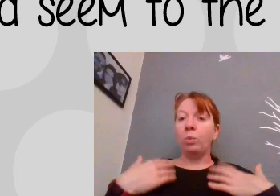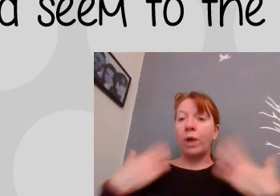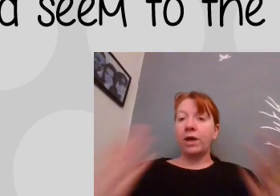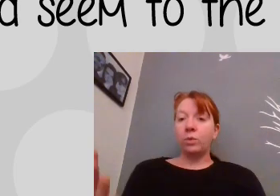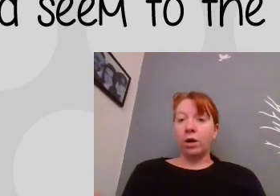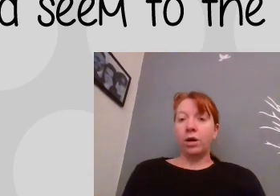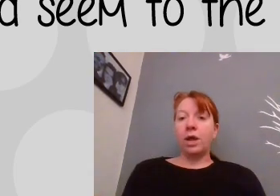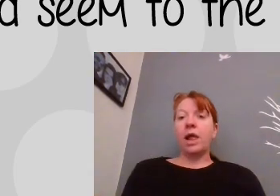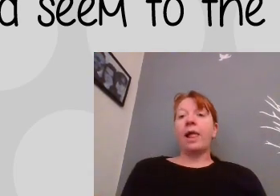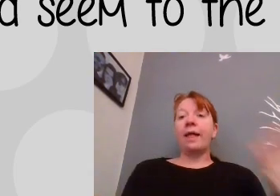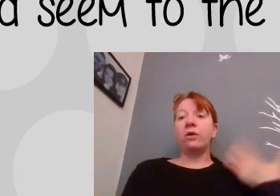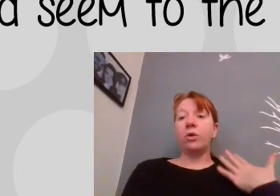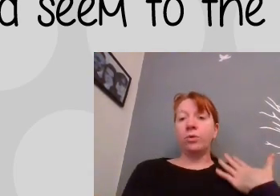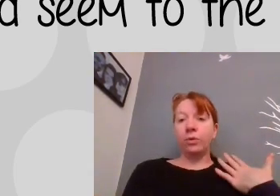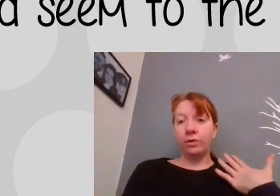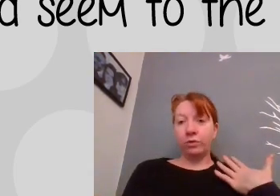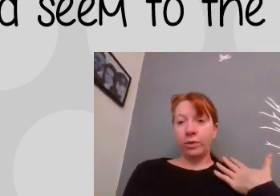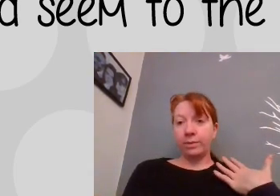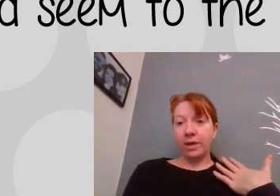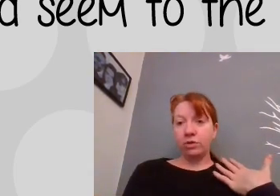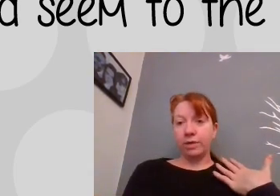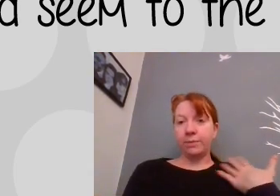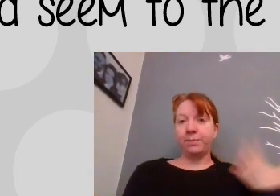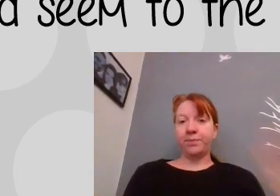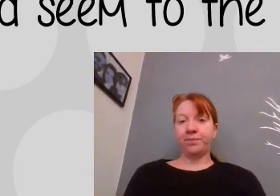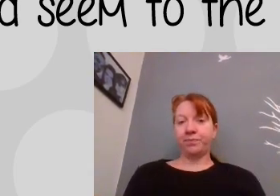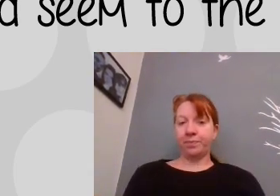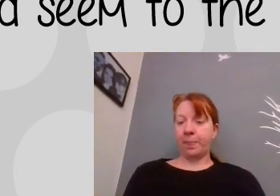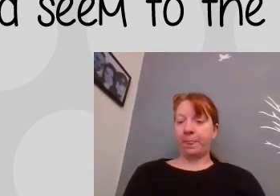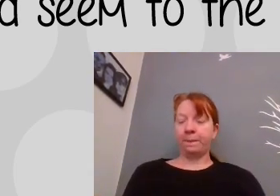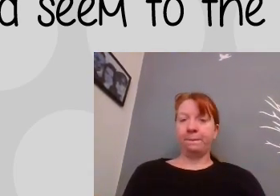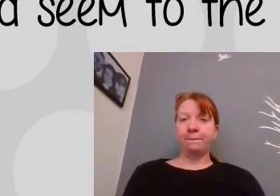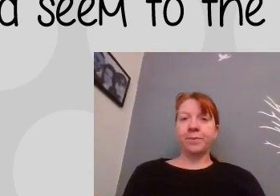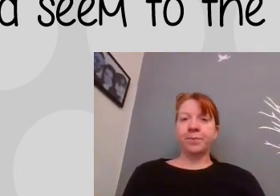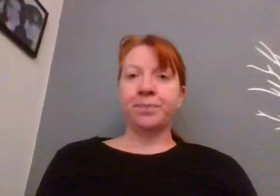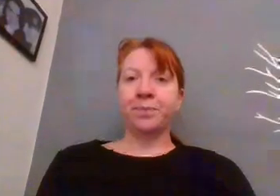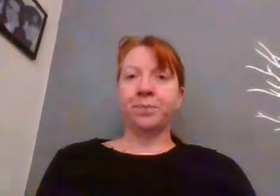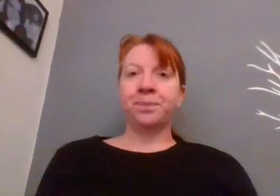depends on where you are and who is doing the measuring.